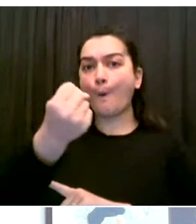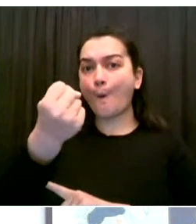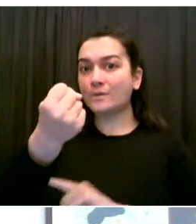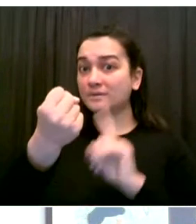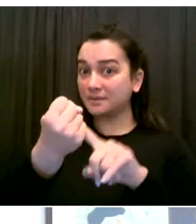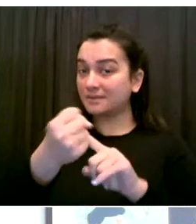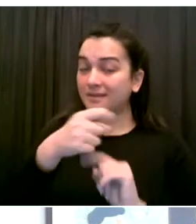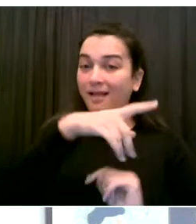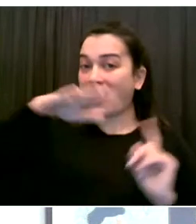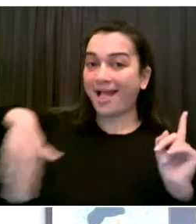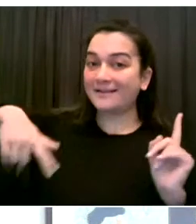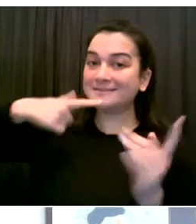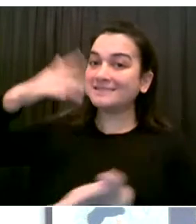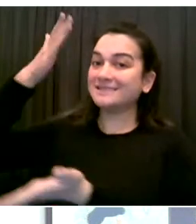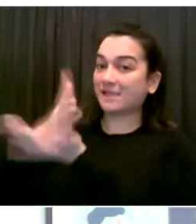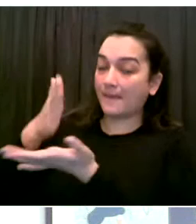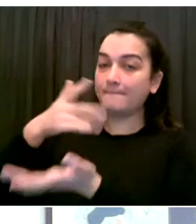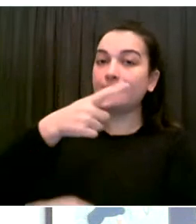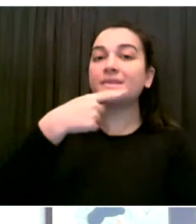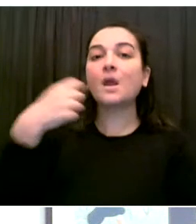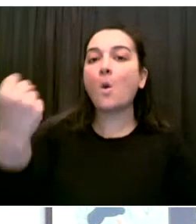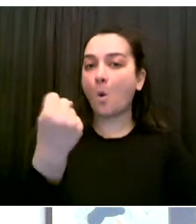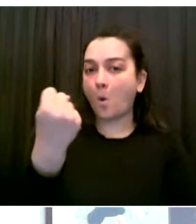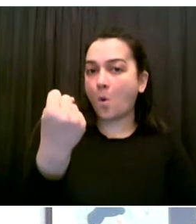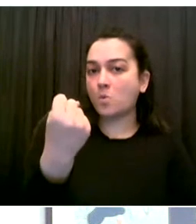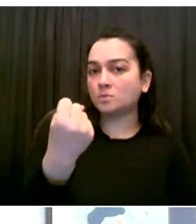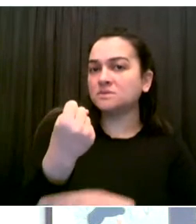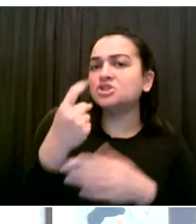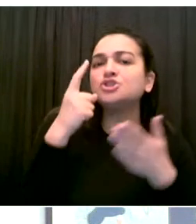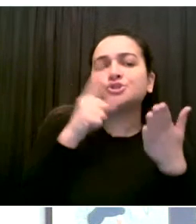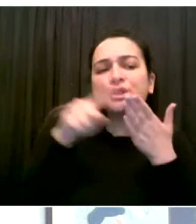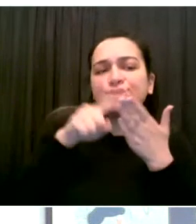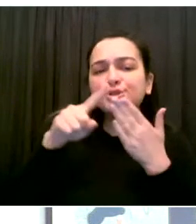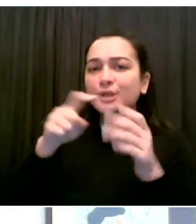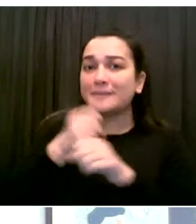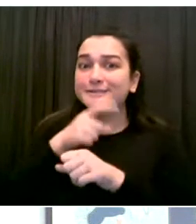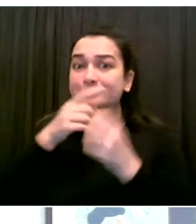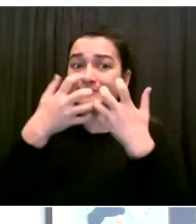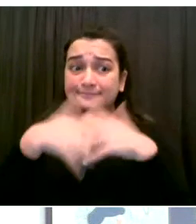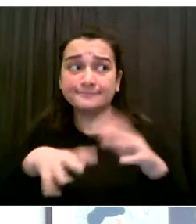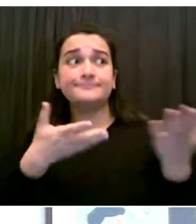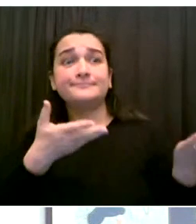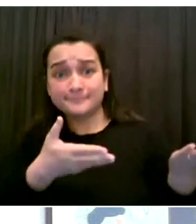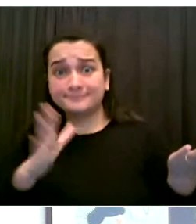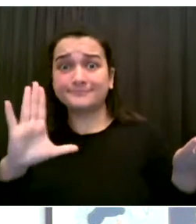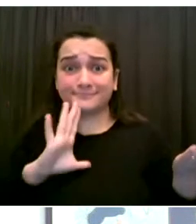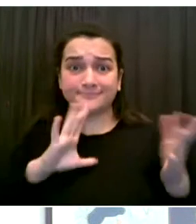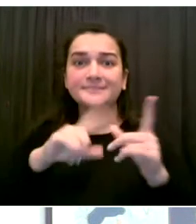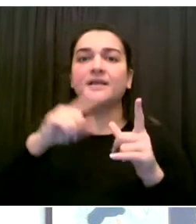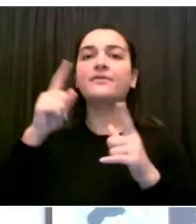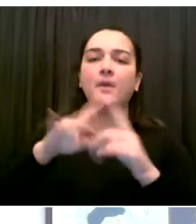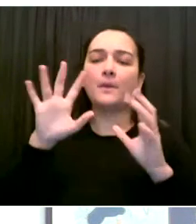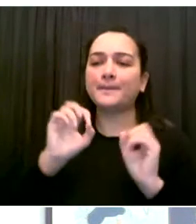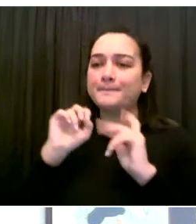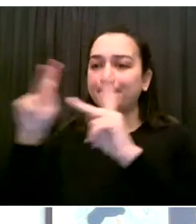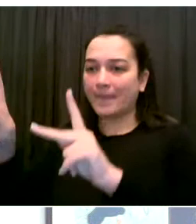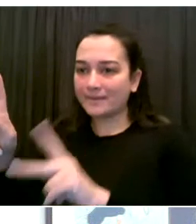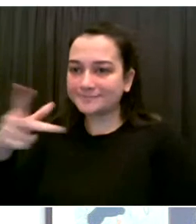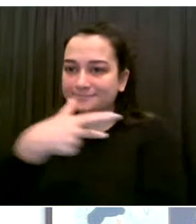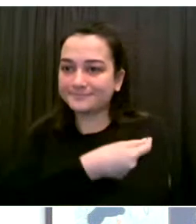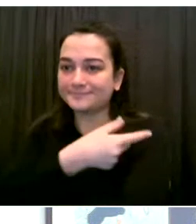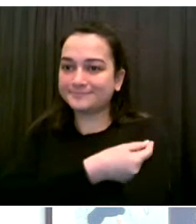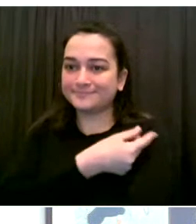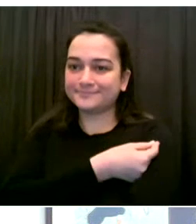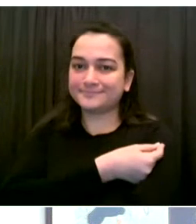the CDC and the FDA, a chance to investigate the cases and understand their relationship to the